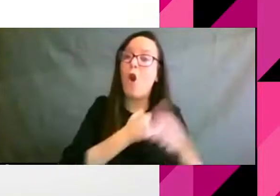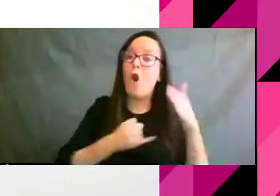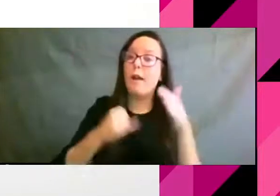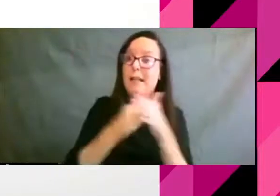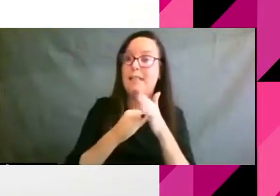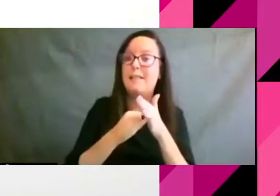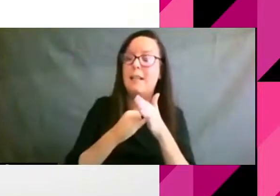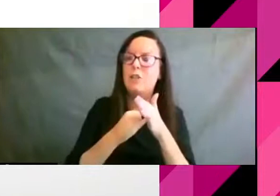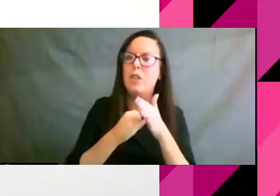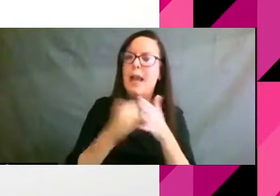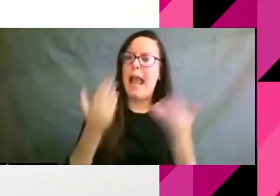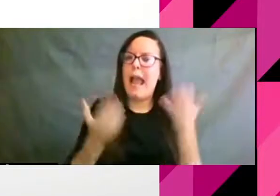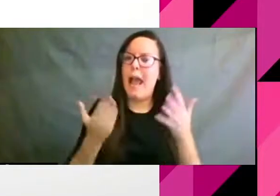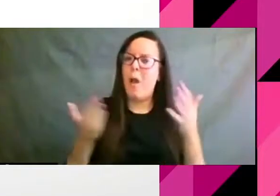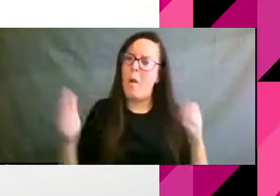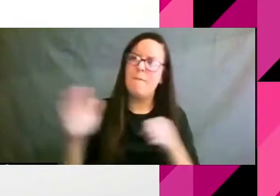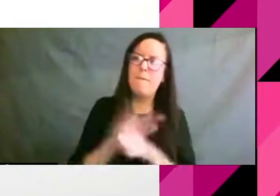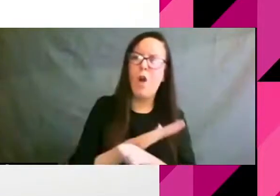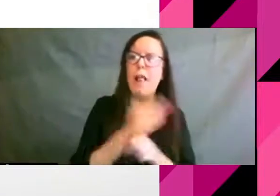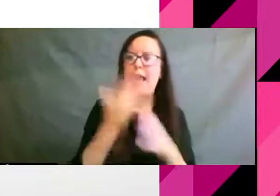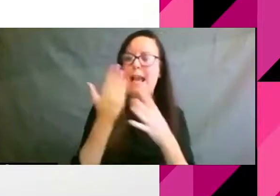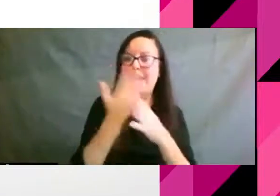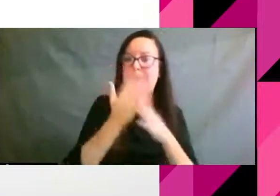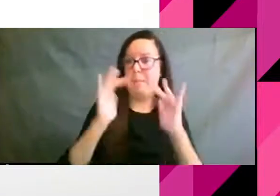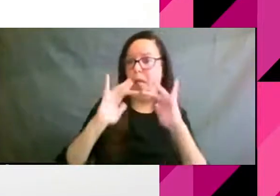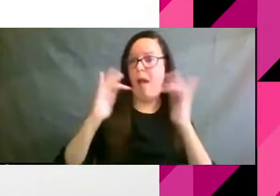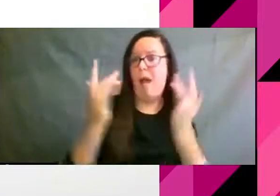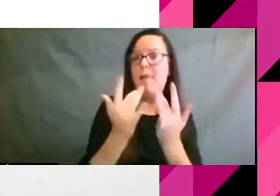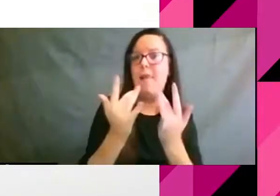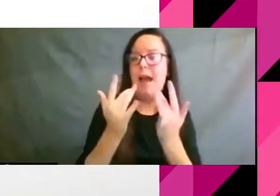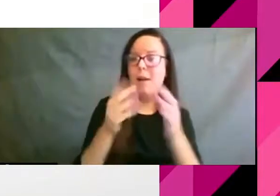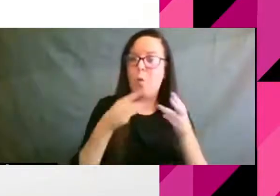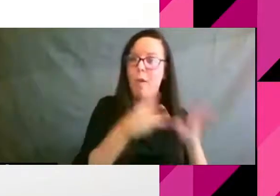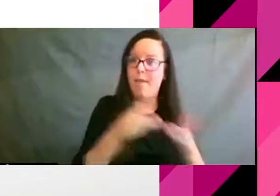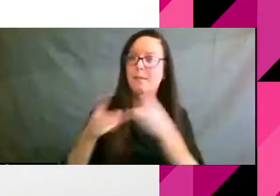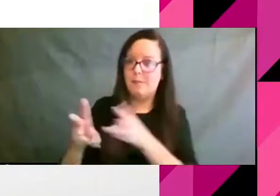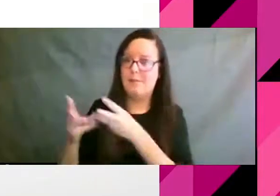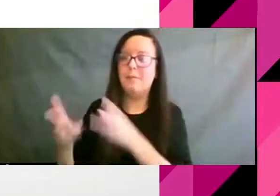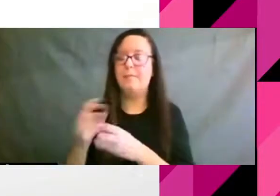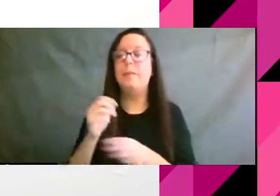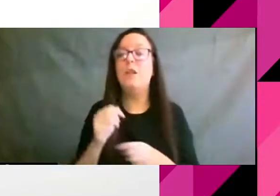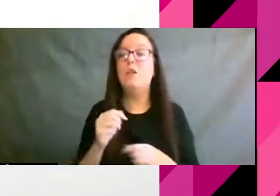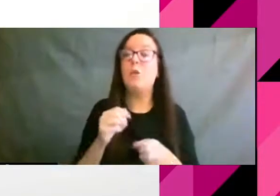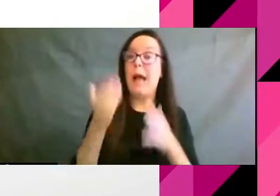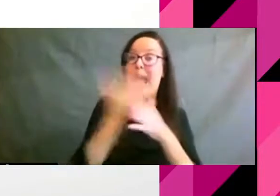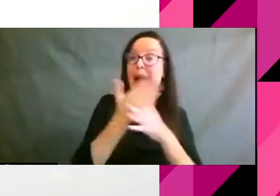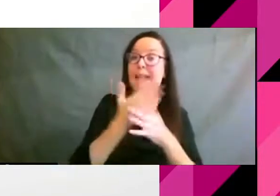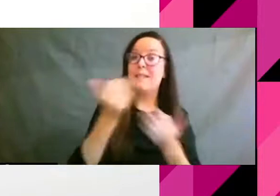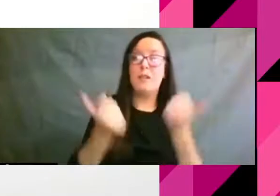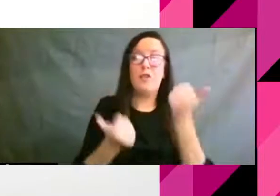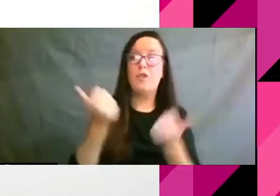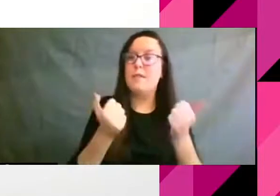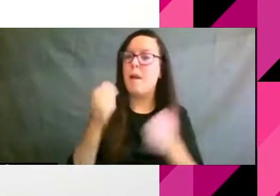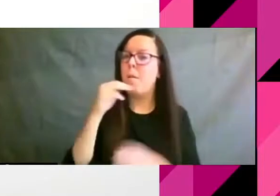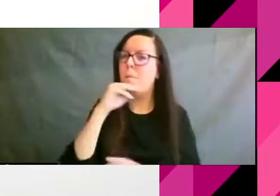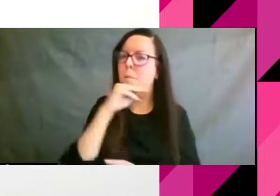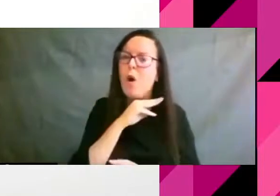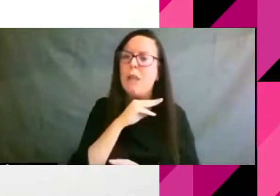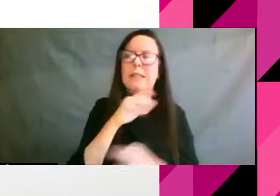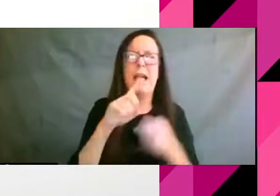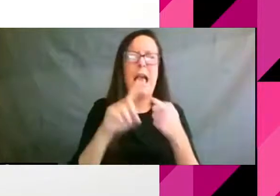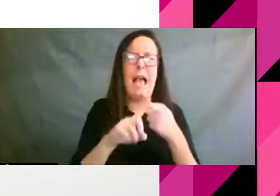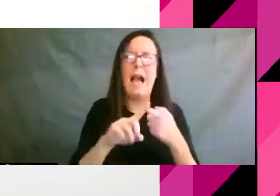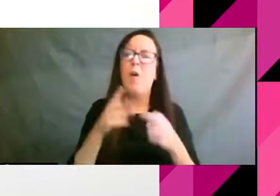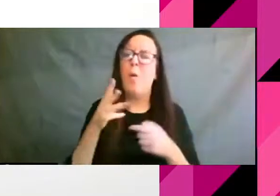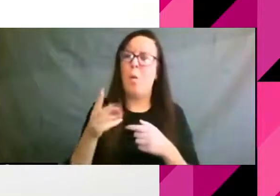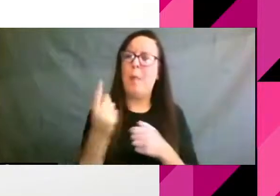accessible online mechanisms. Access to justice will continue to be a policy priority under the new strategy.